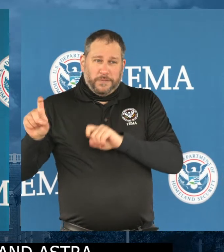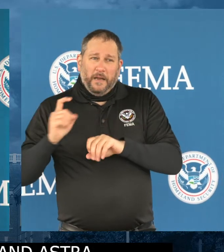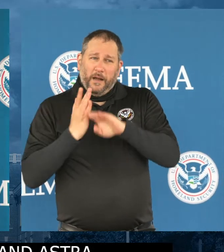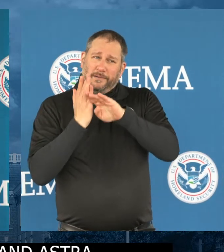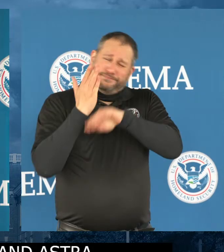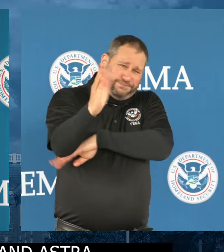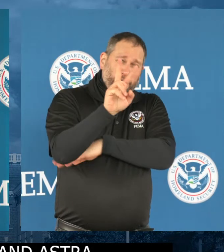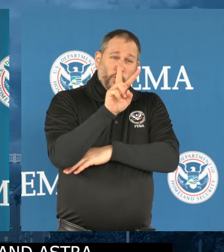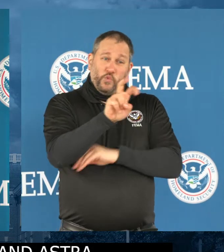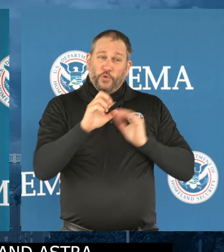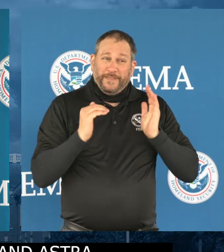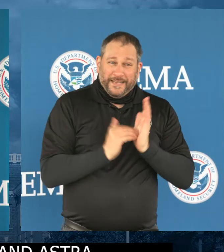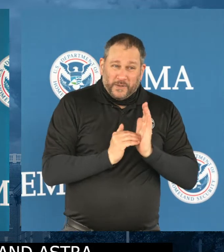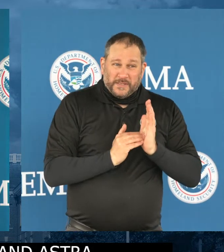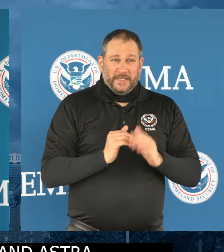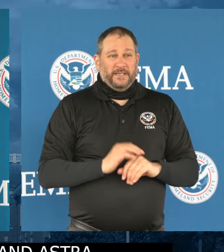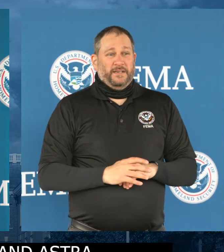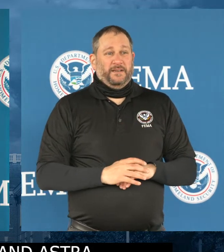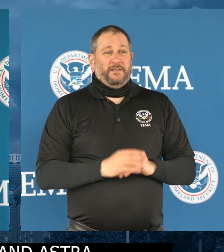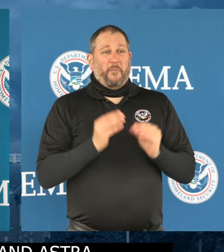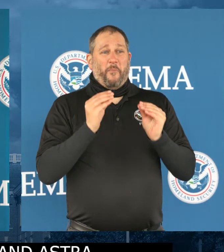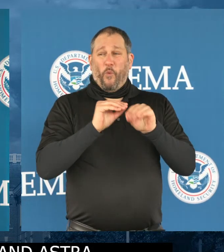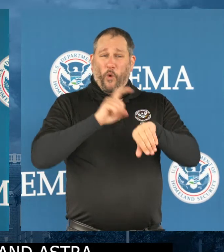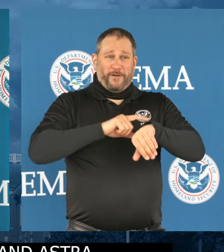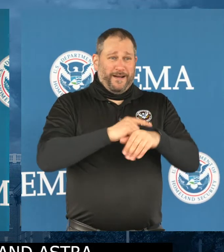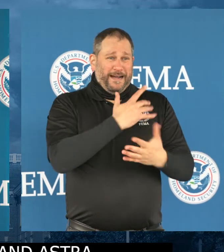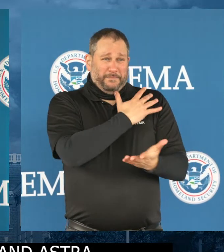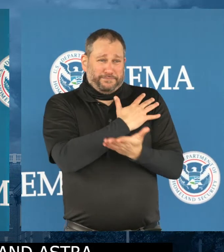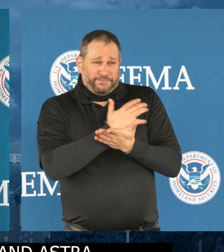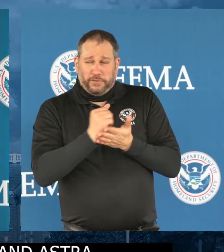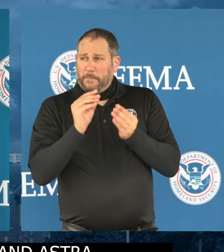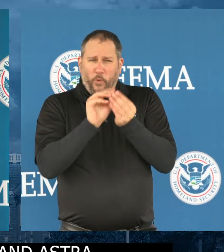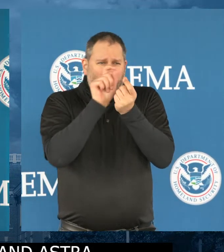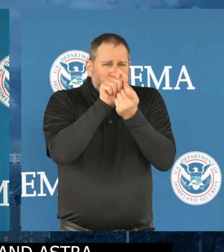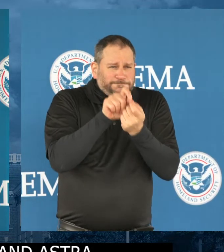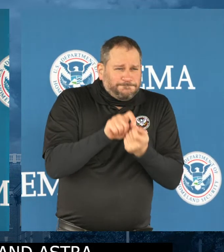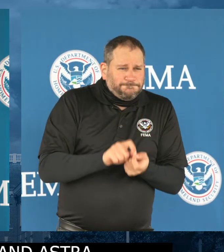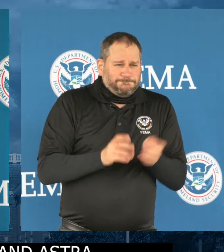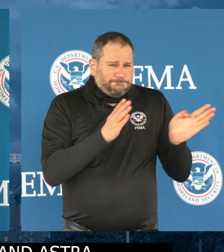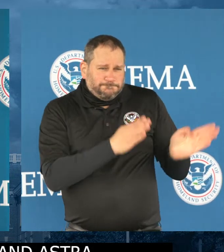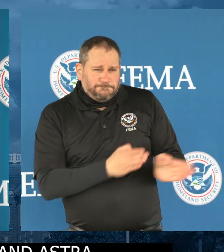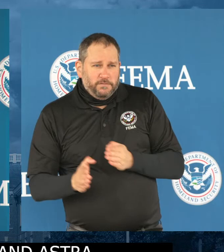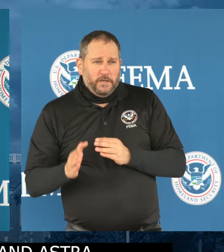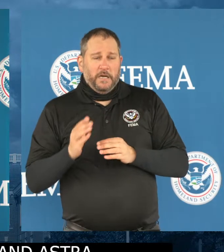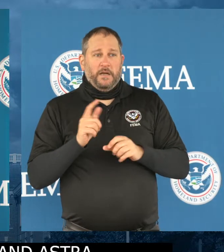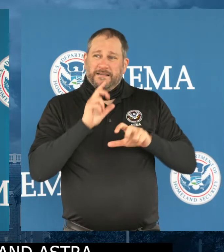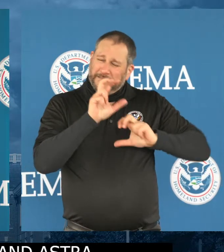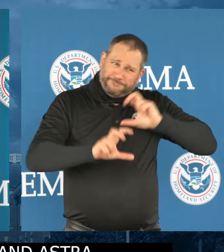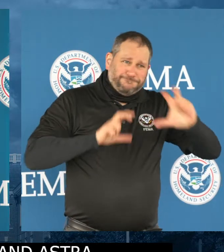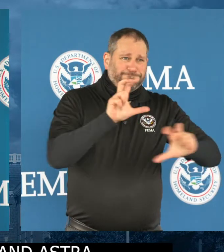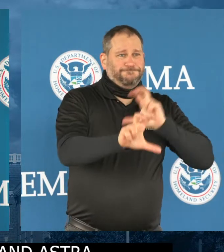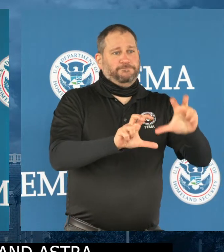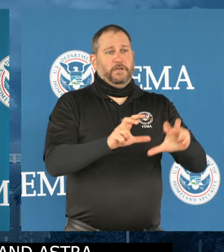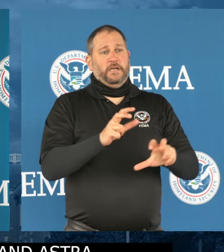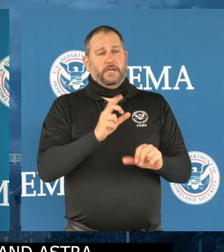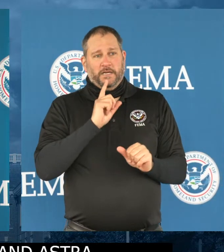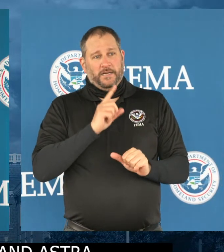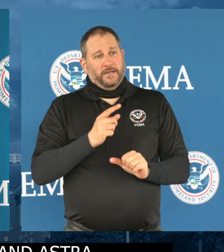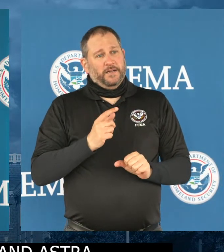consuming, more detail in vaccinations for sure, but we could chalk up big numbers if we could get the supply.